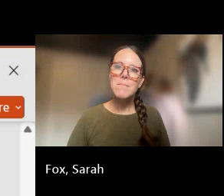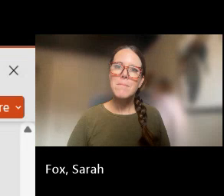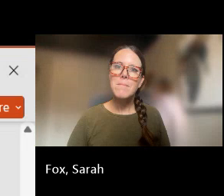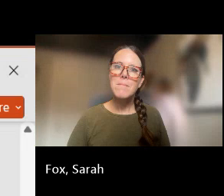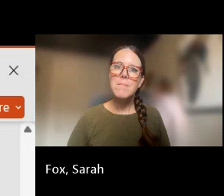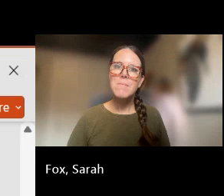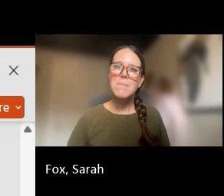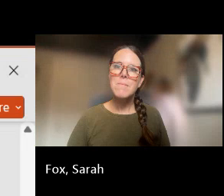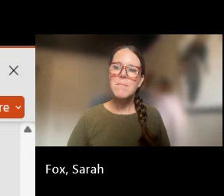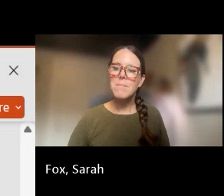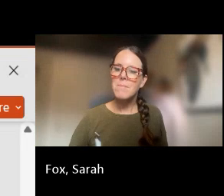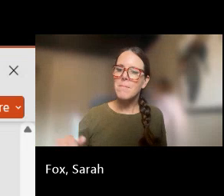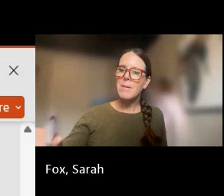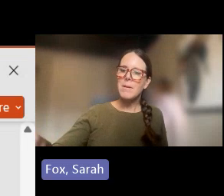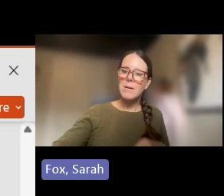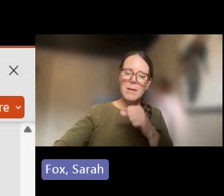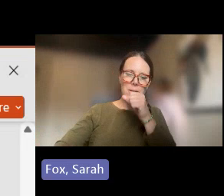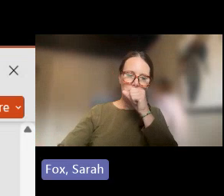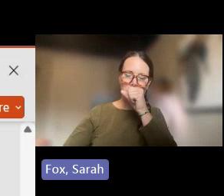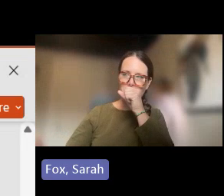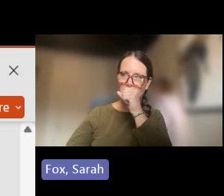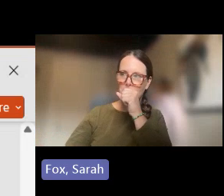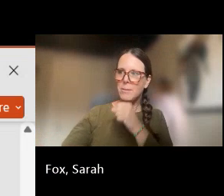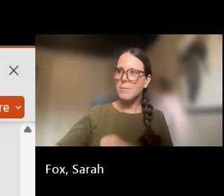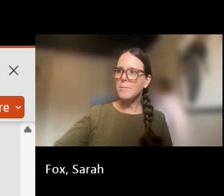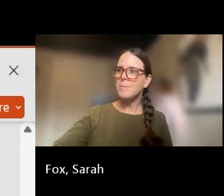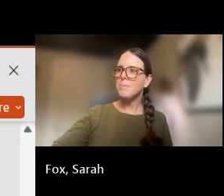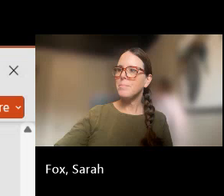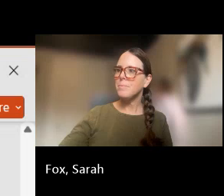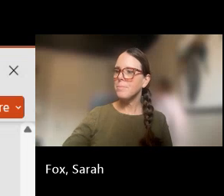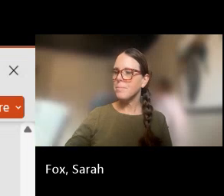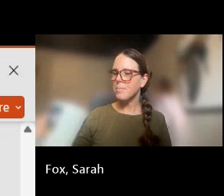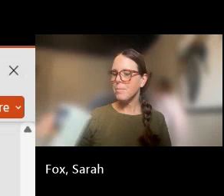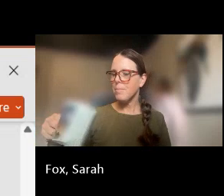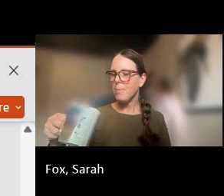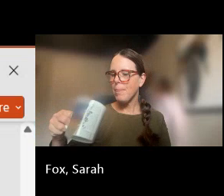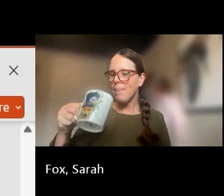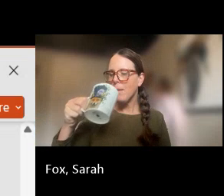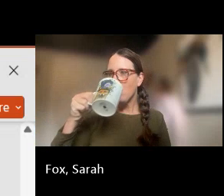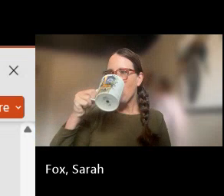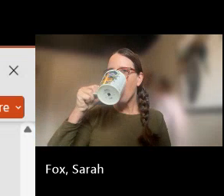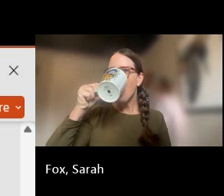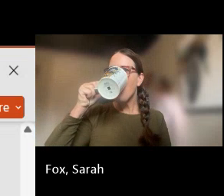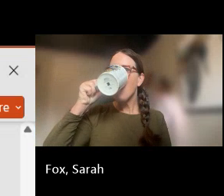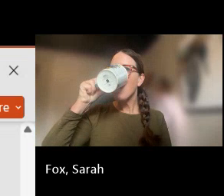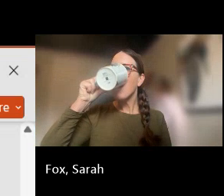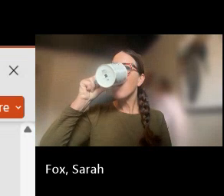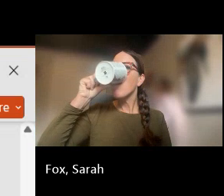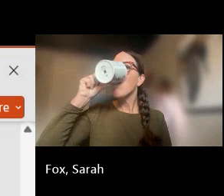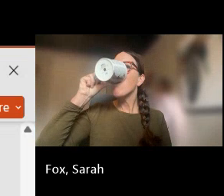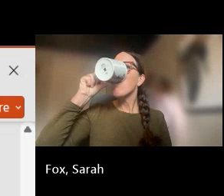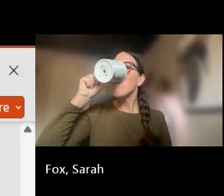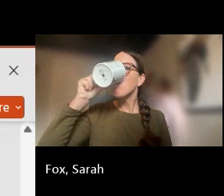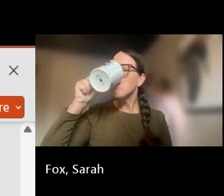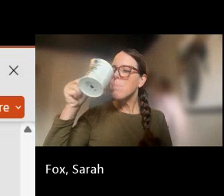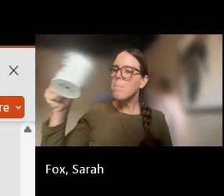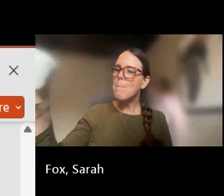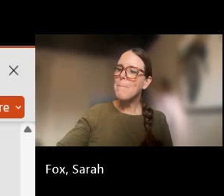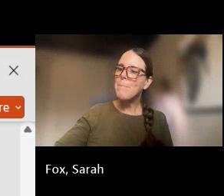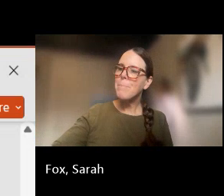okay? We could, although if it was like last year, some were kind of working through it. So I think you're just abstaining from